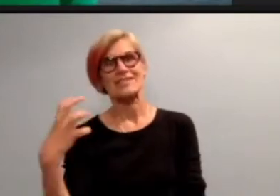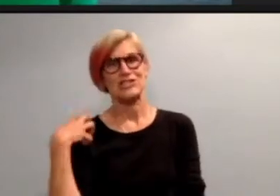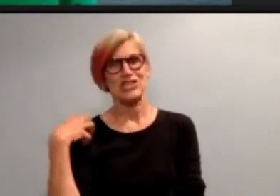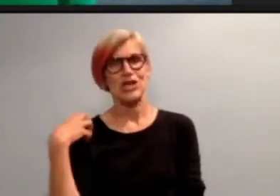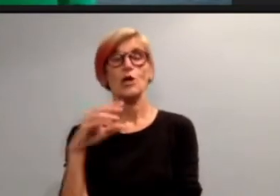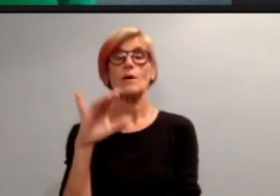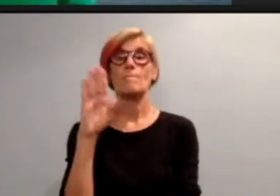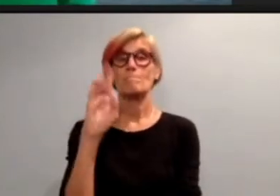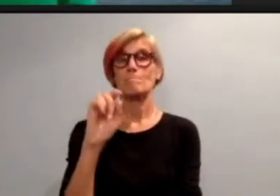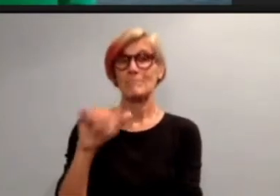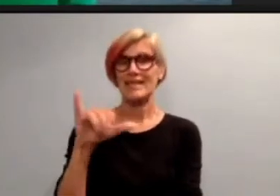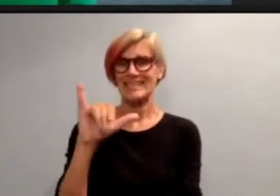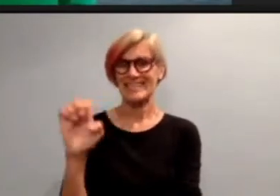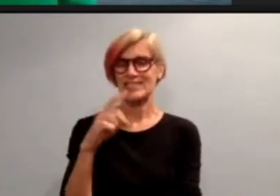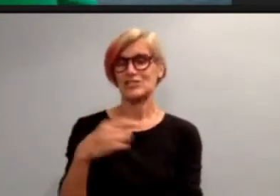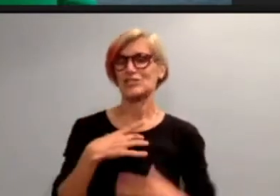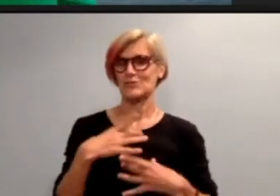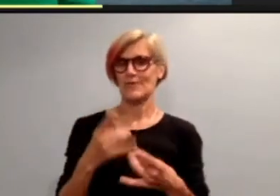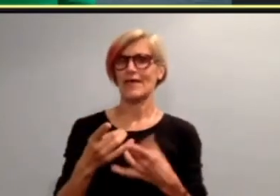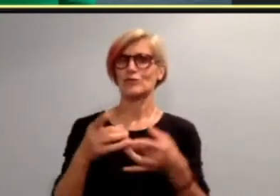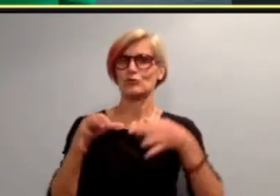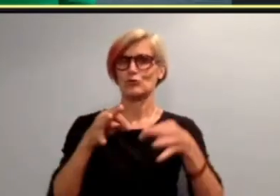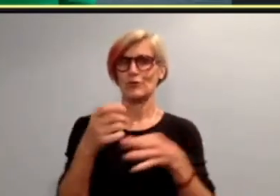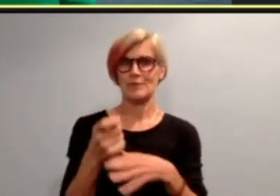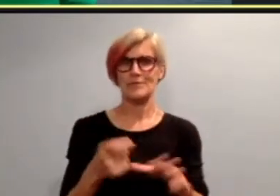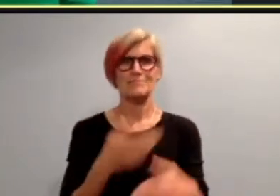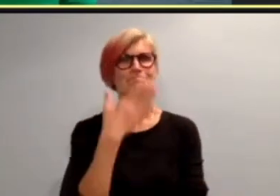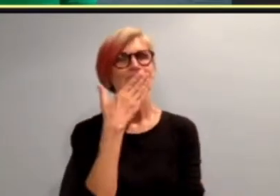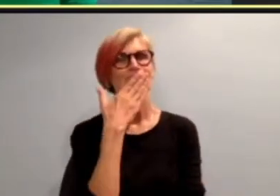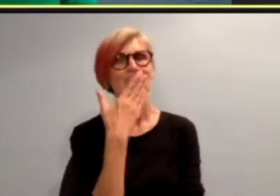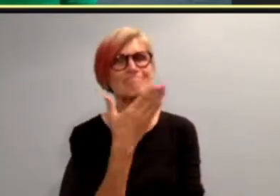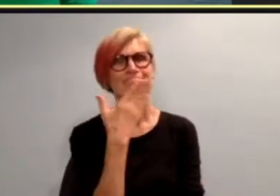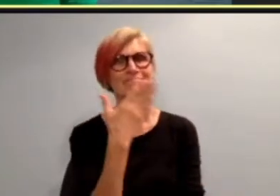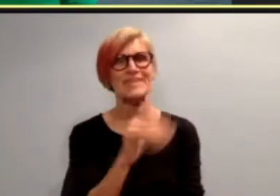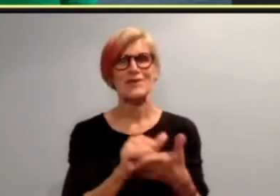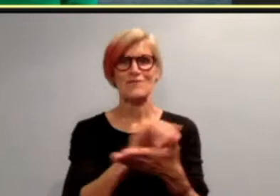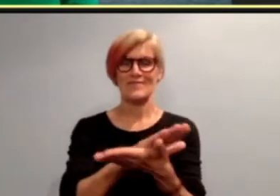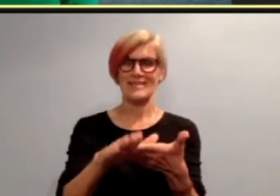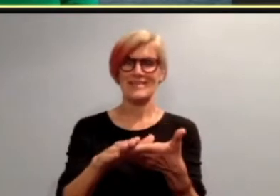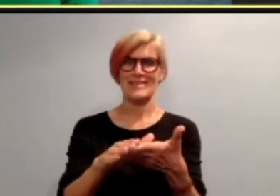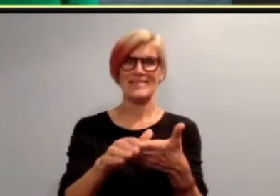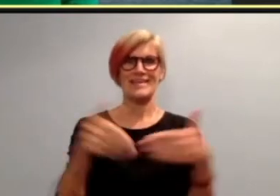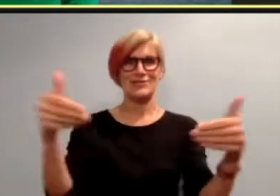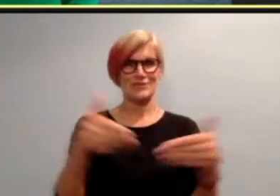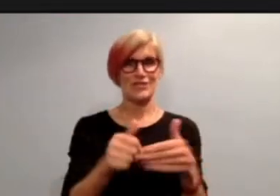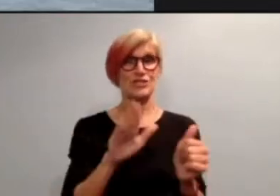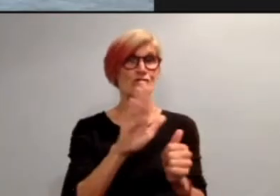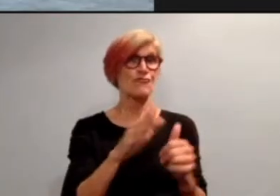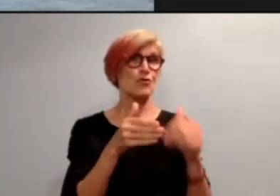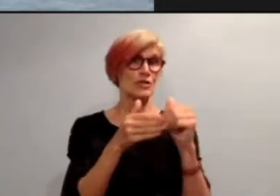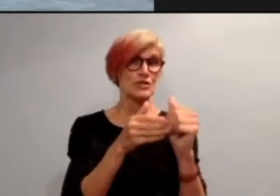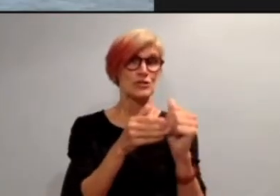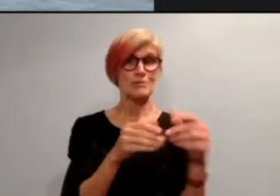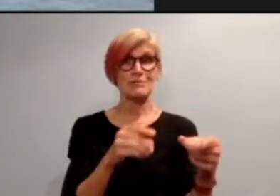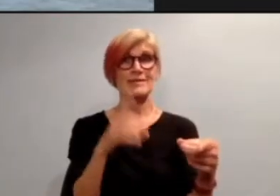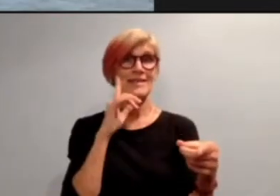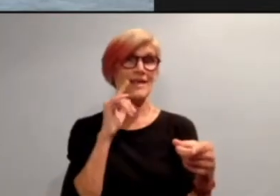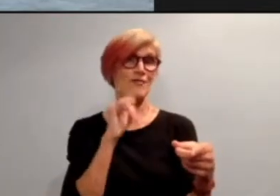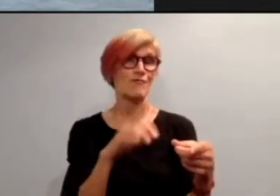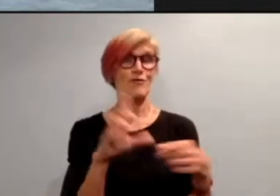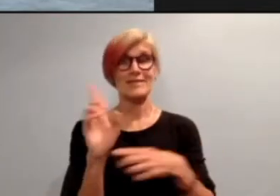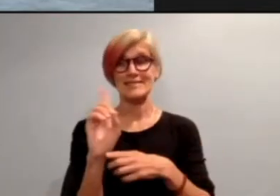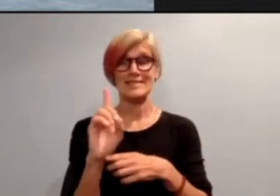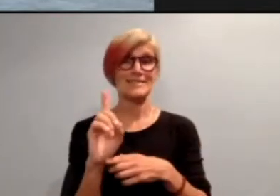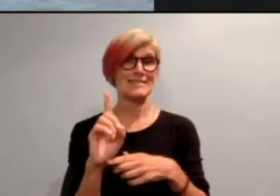say a few words. Thank you, Melissa, for the kind introduction and for your leadership in this California Democratic Party as